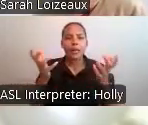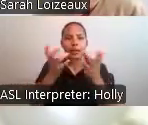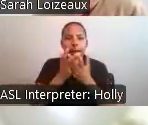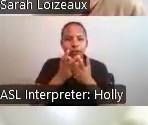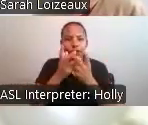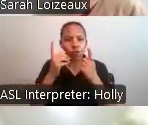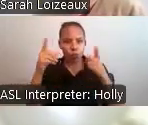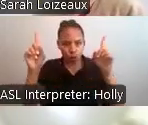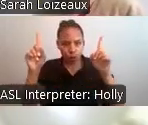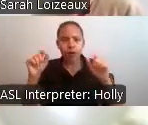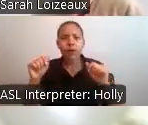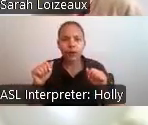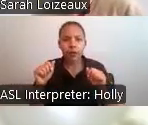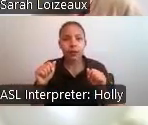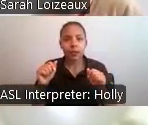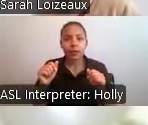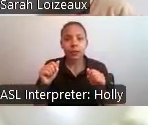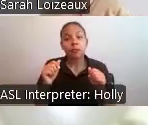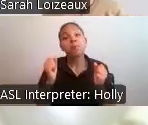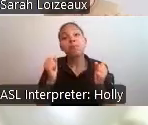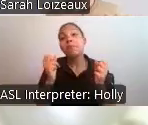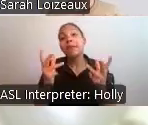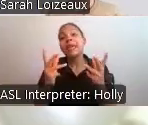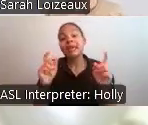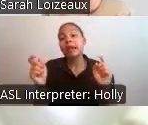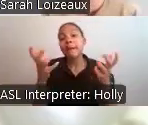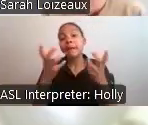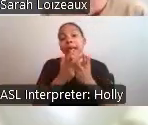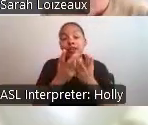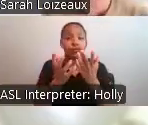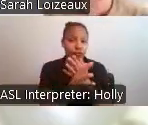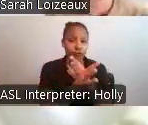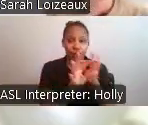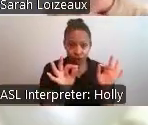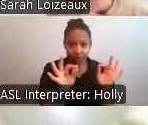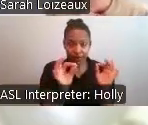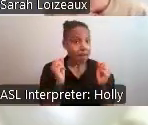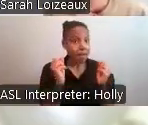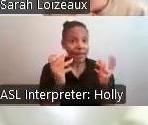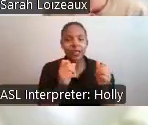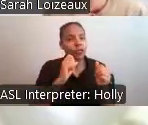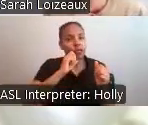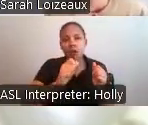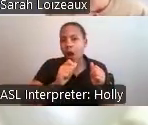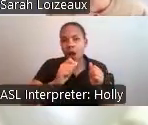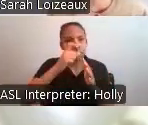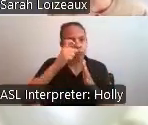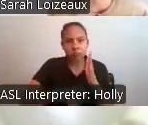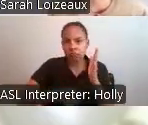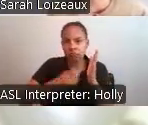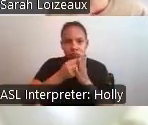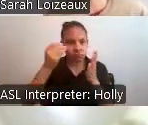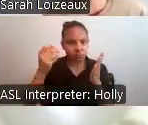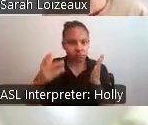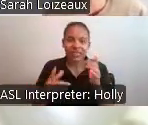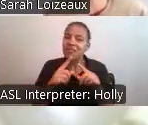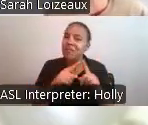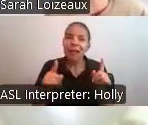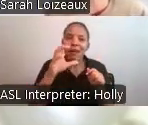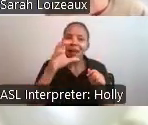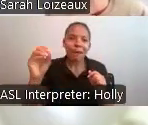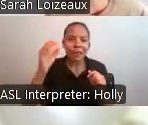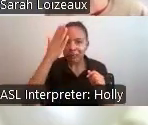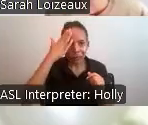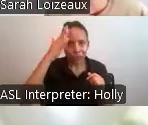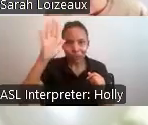finance piece, a lot of accommodations are free. So I think there's just concern, and they just don't know what they don't know,